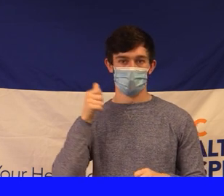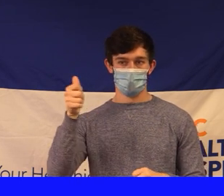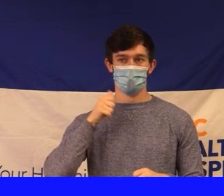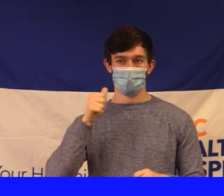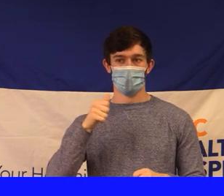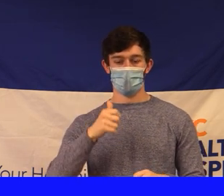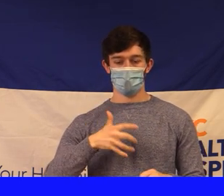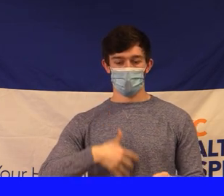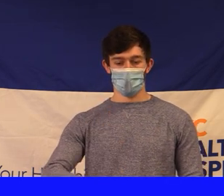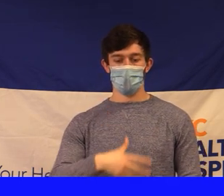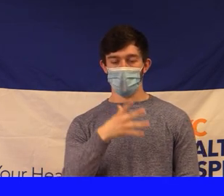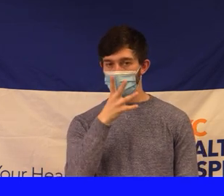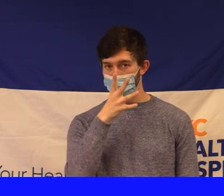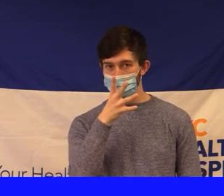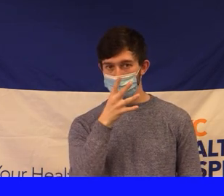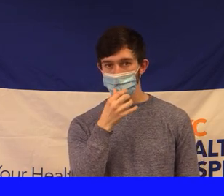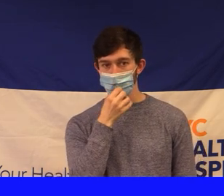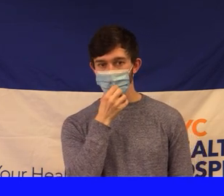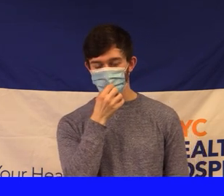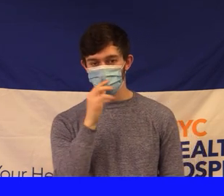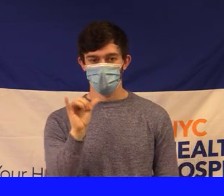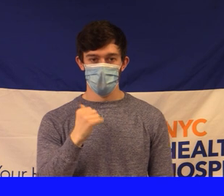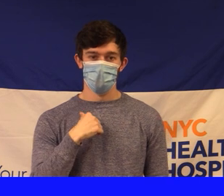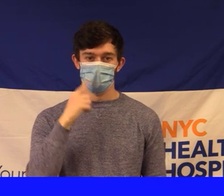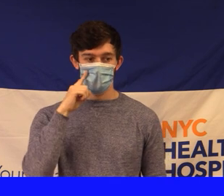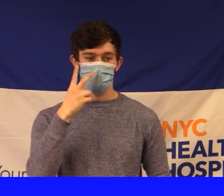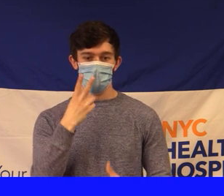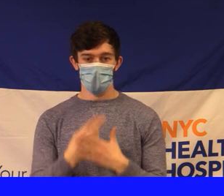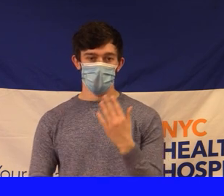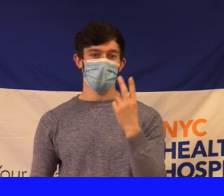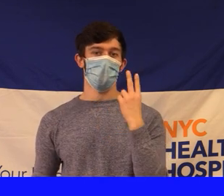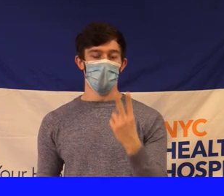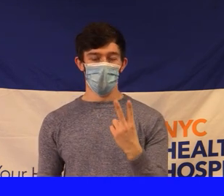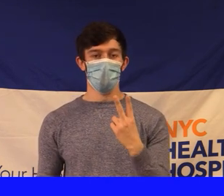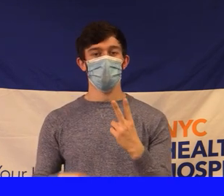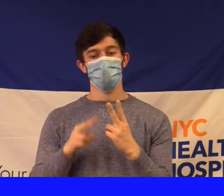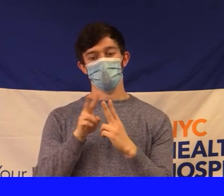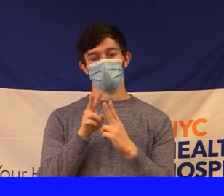pregnant moms. I think both of those lend themselves